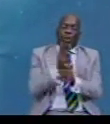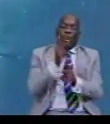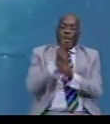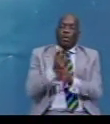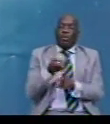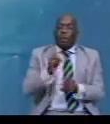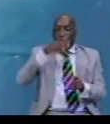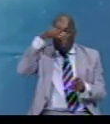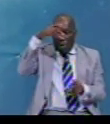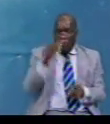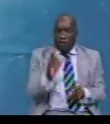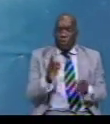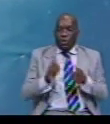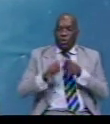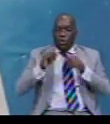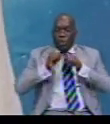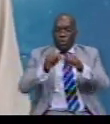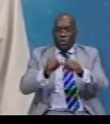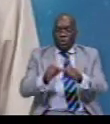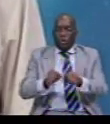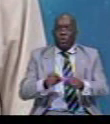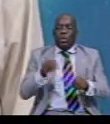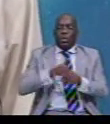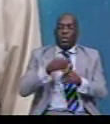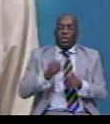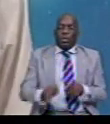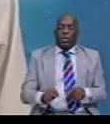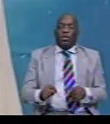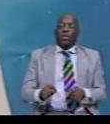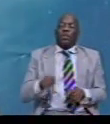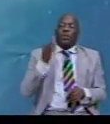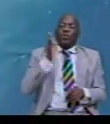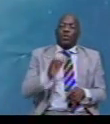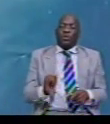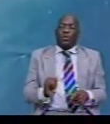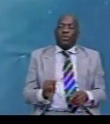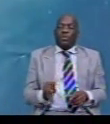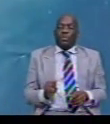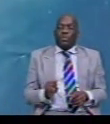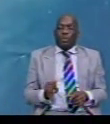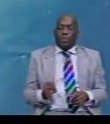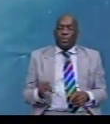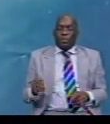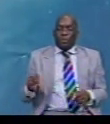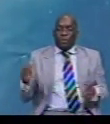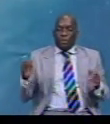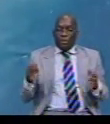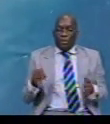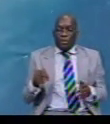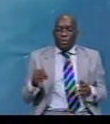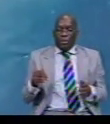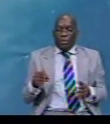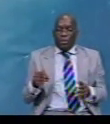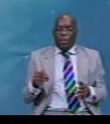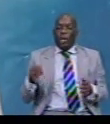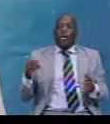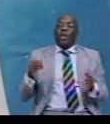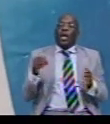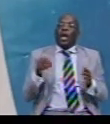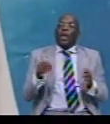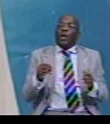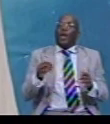name. Again, although I can't continue now, the remaining testimony I will give it to my